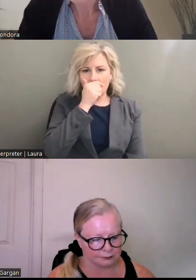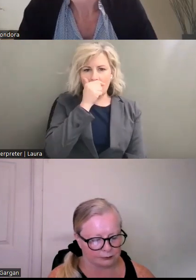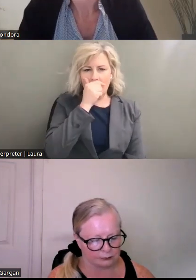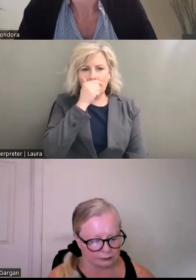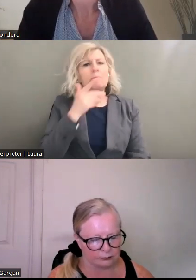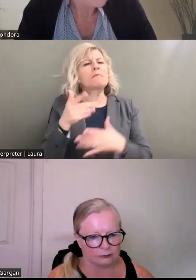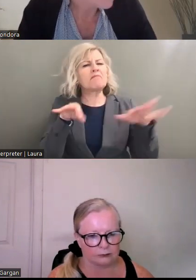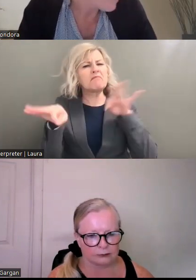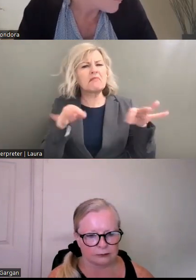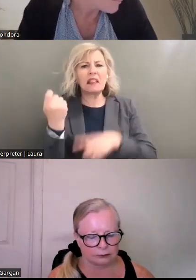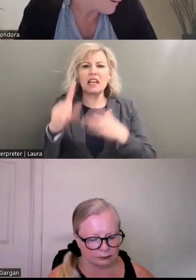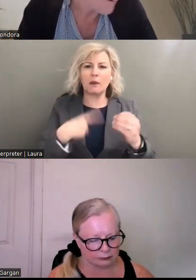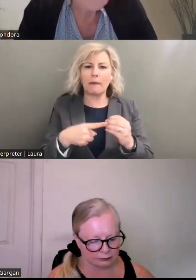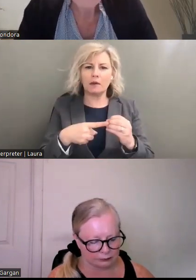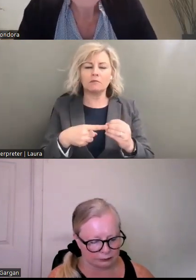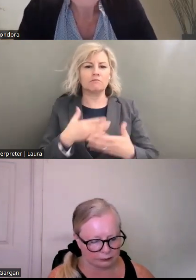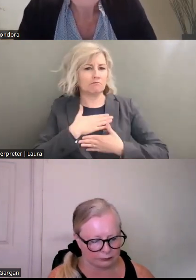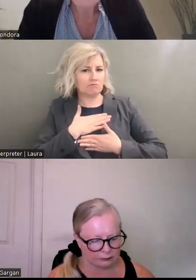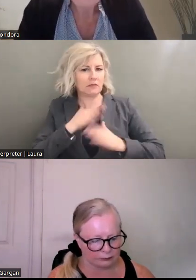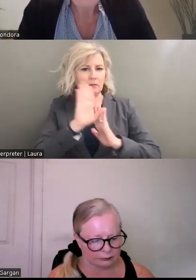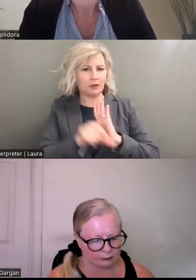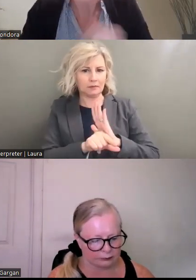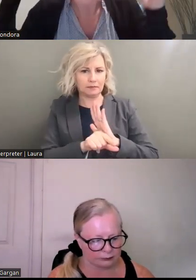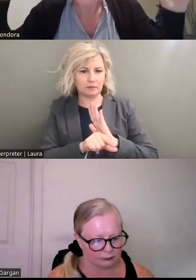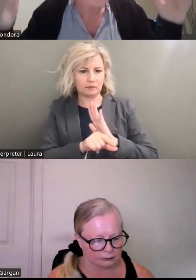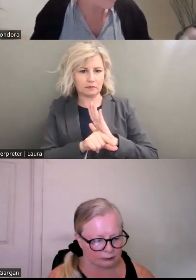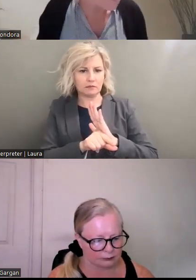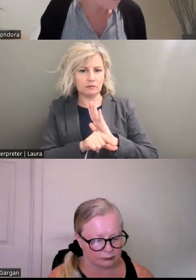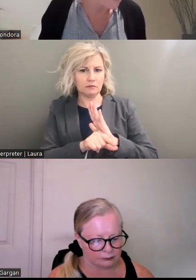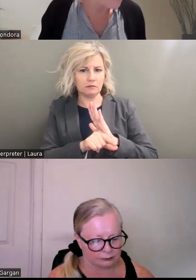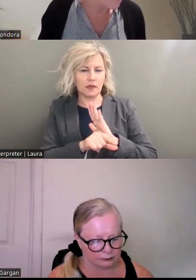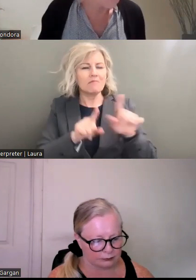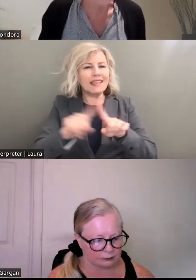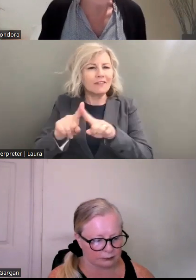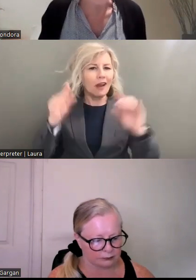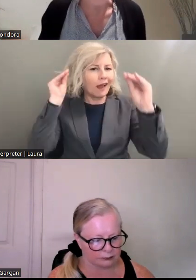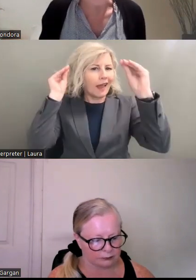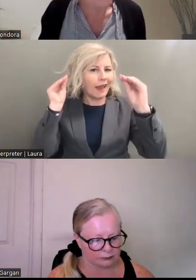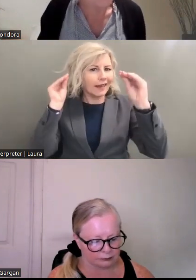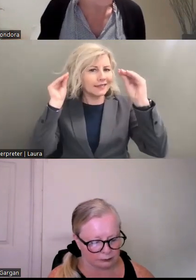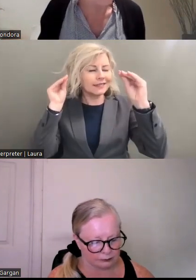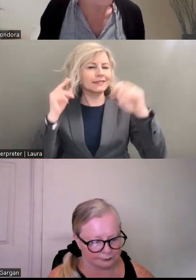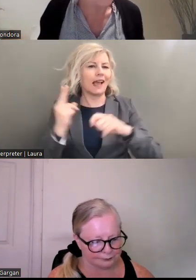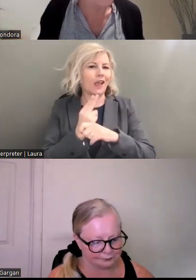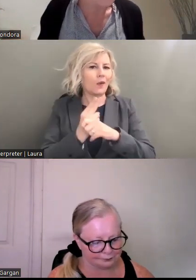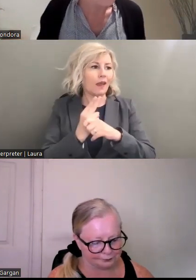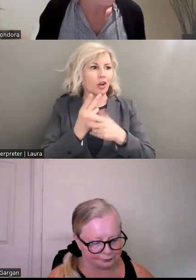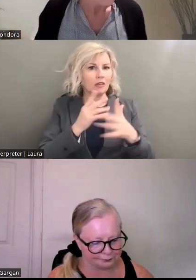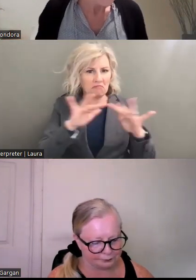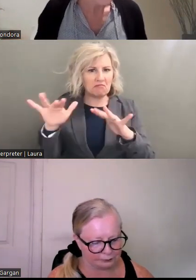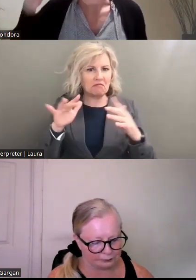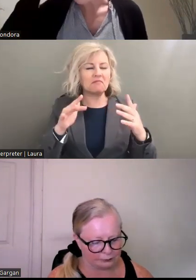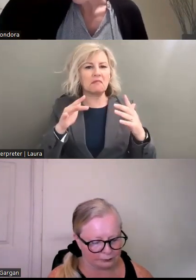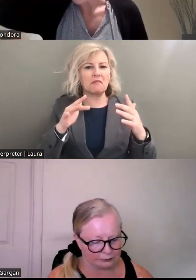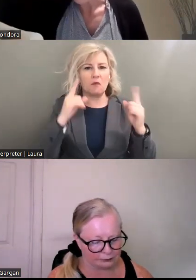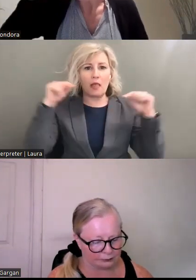tell you a little bit about my background and sort of the hats that I bring to today's conversation. So